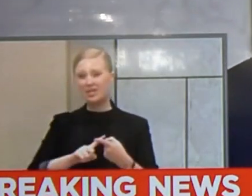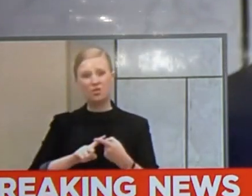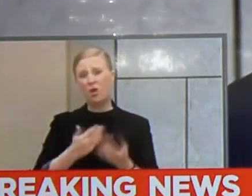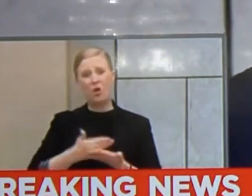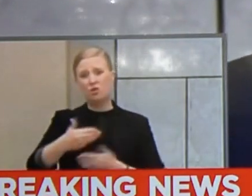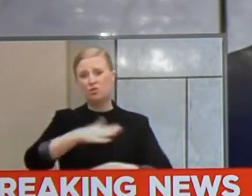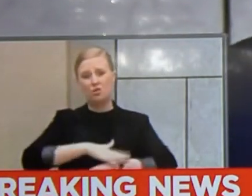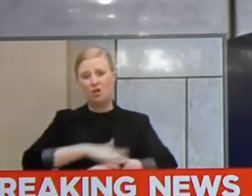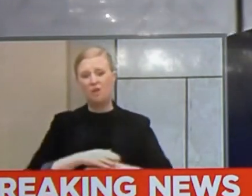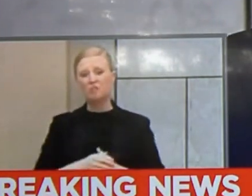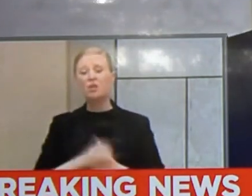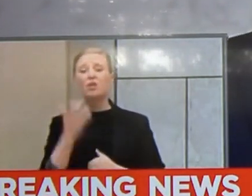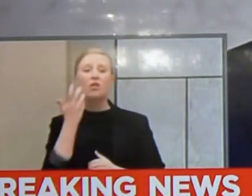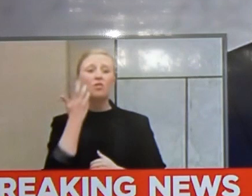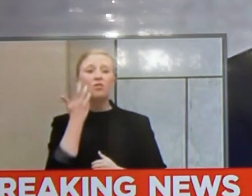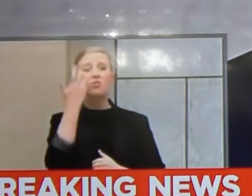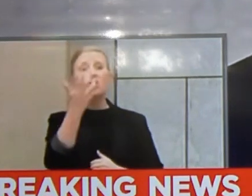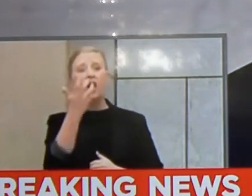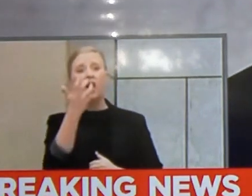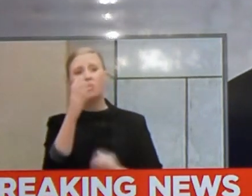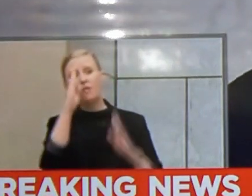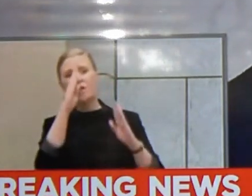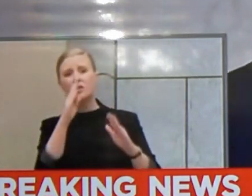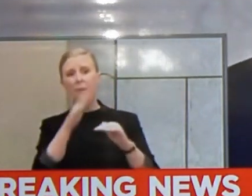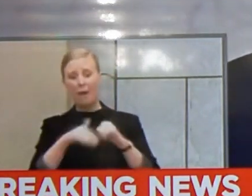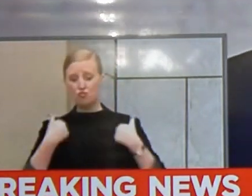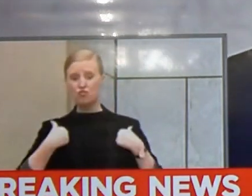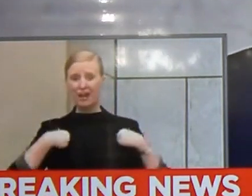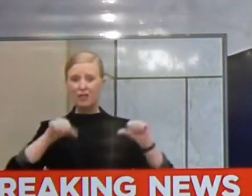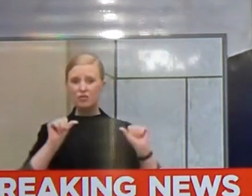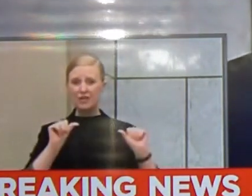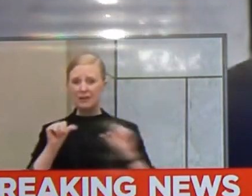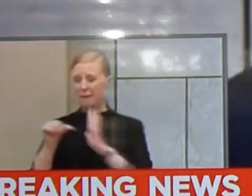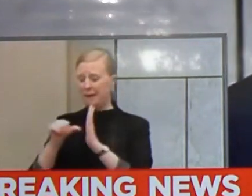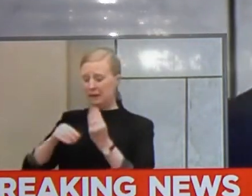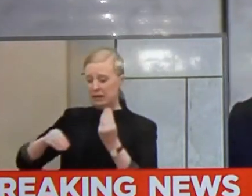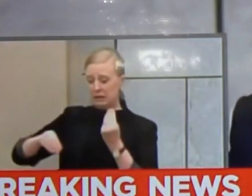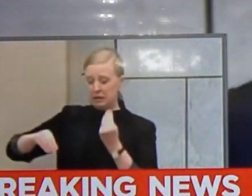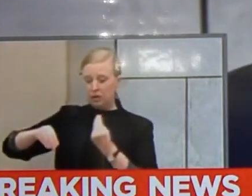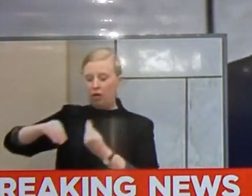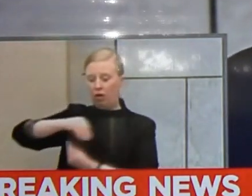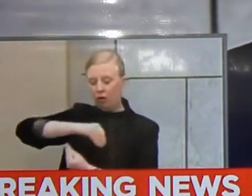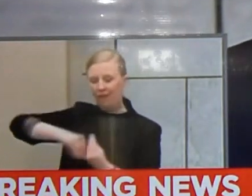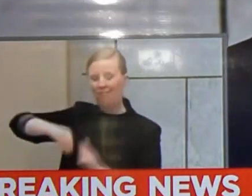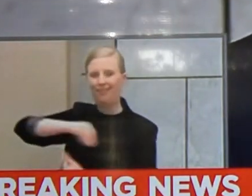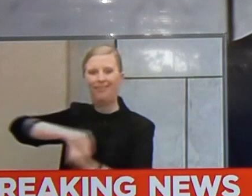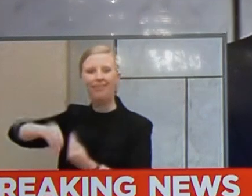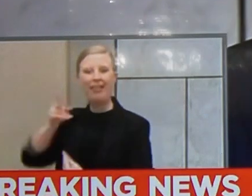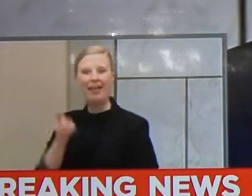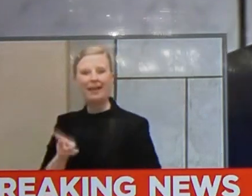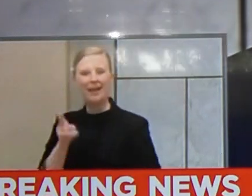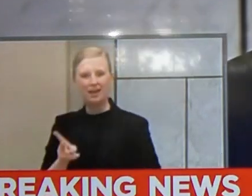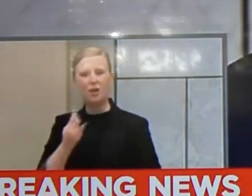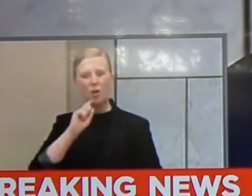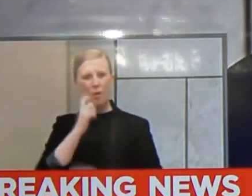working at the same time on the road out, not just the road in. And Nev Power, as you know, heads up the Coordination Commission.